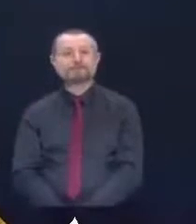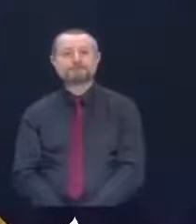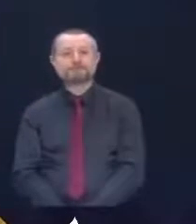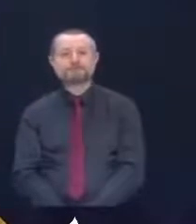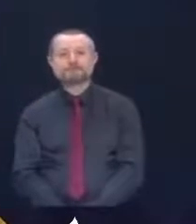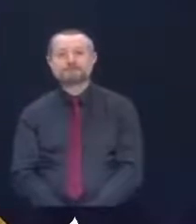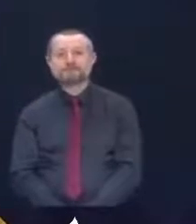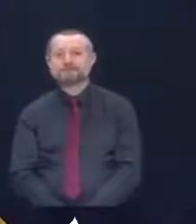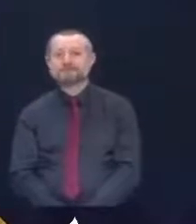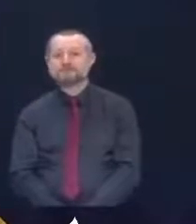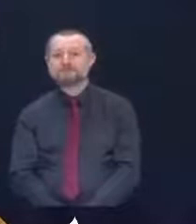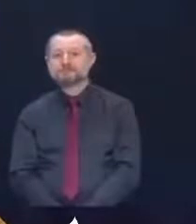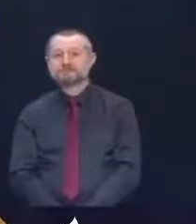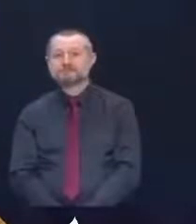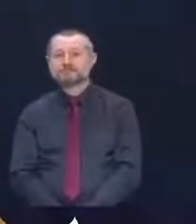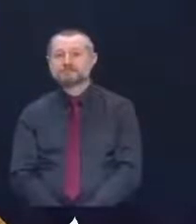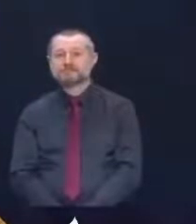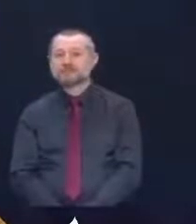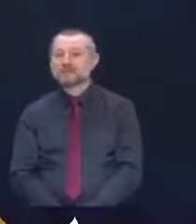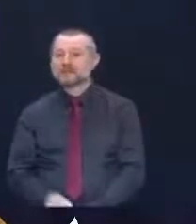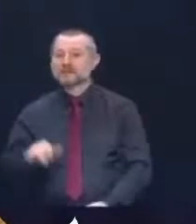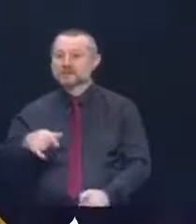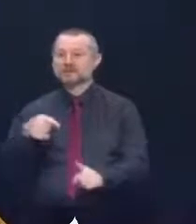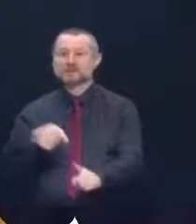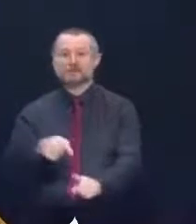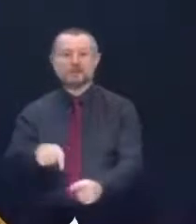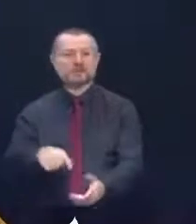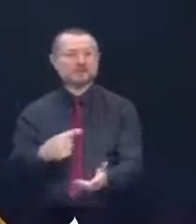That's the underlying point of this discussion.